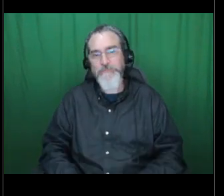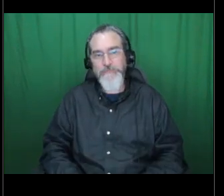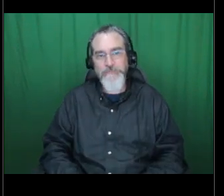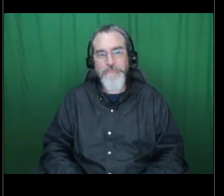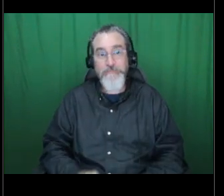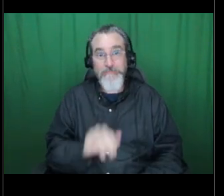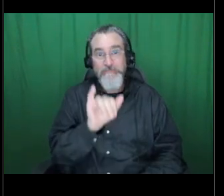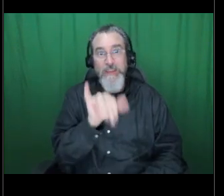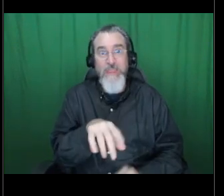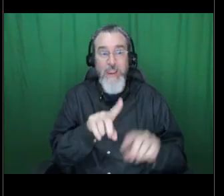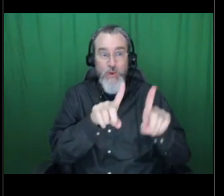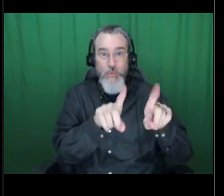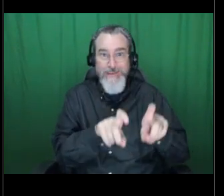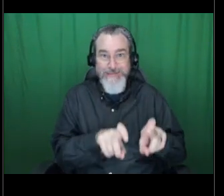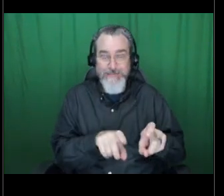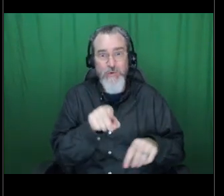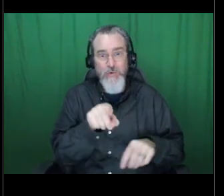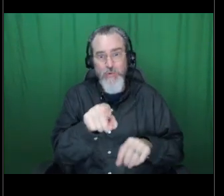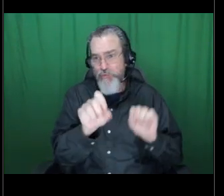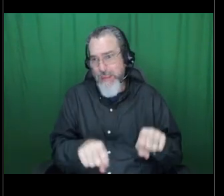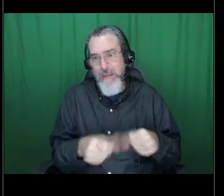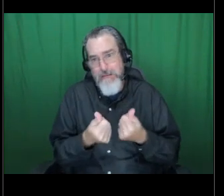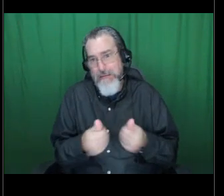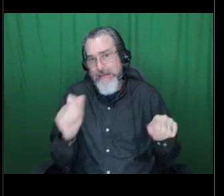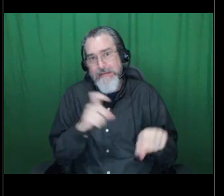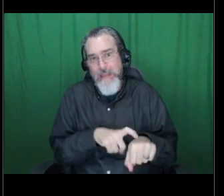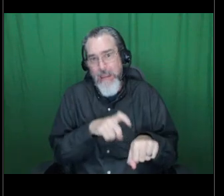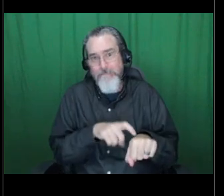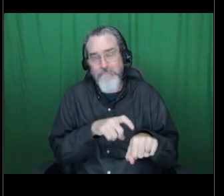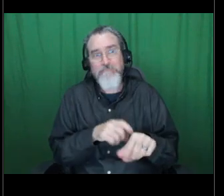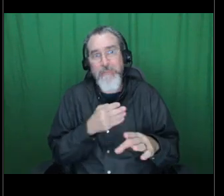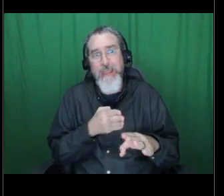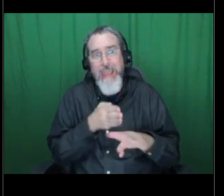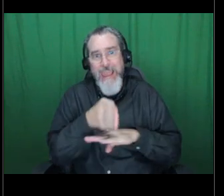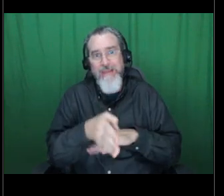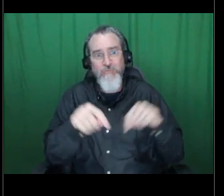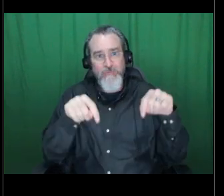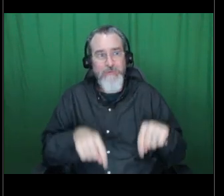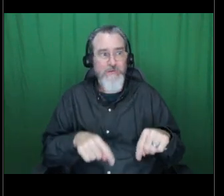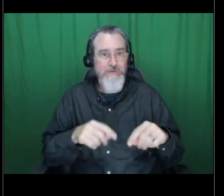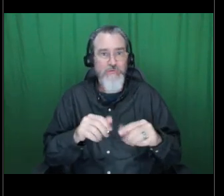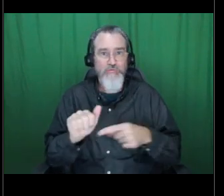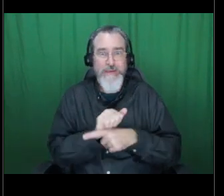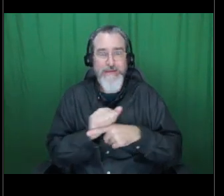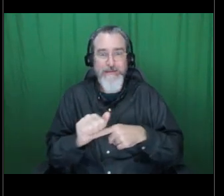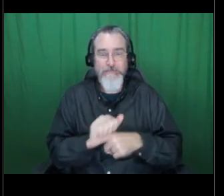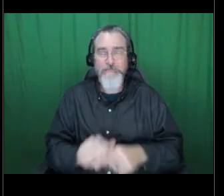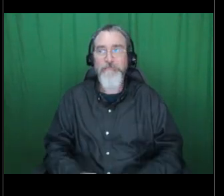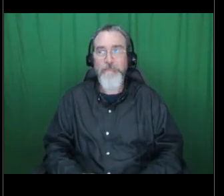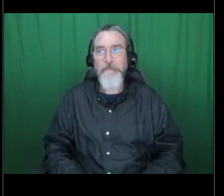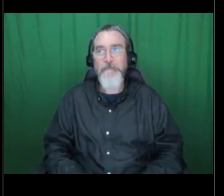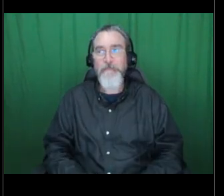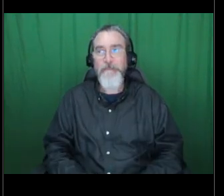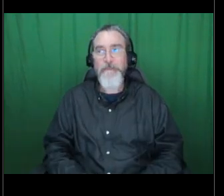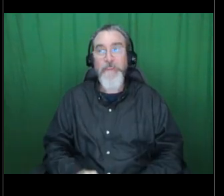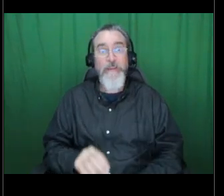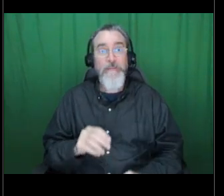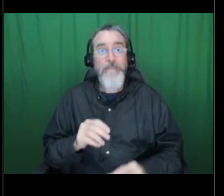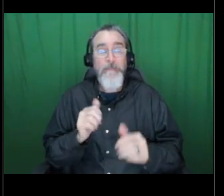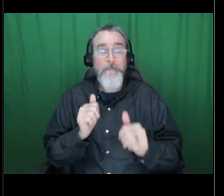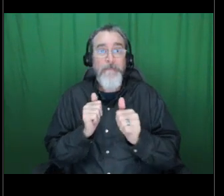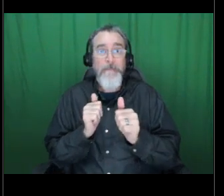Quizzes may be taken at any time following this training event, and certificates of passing